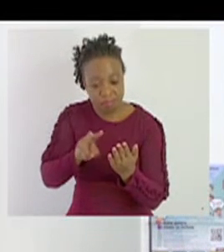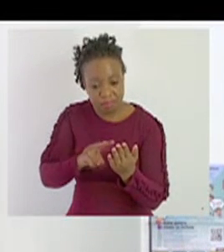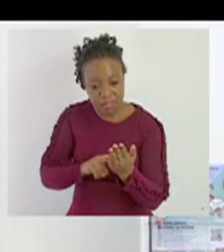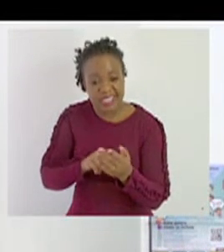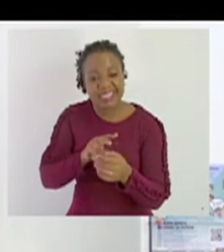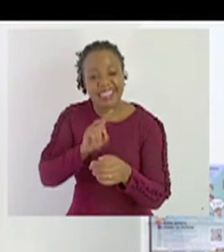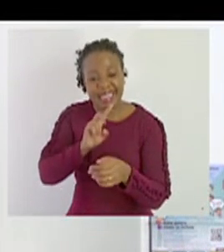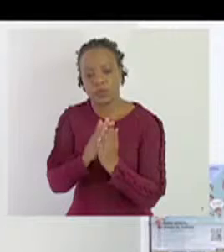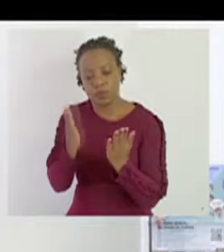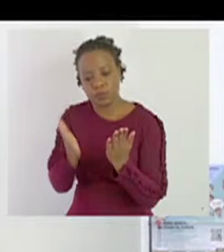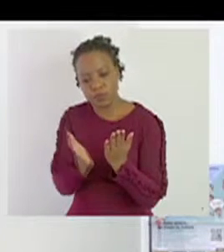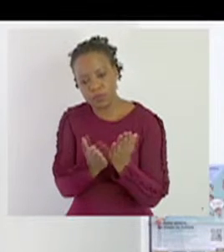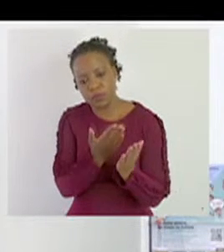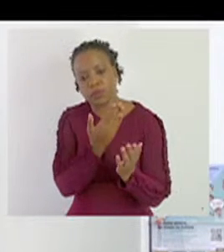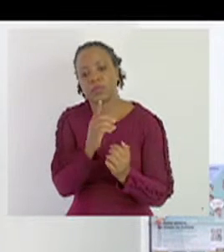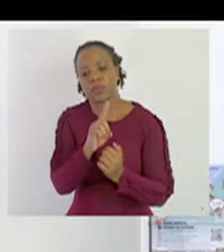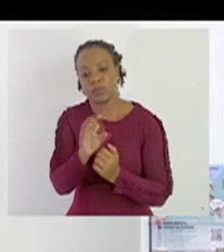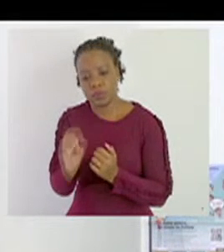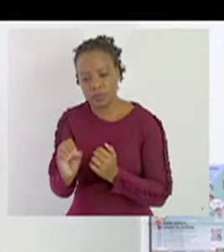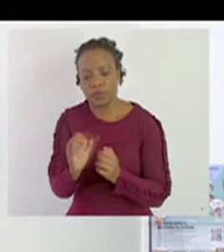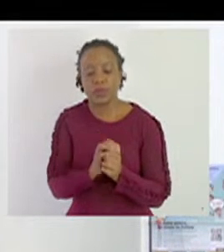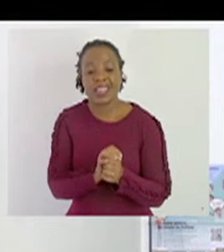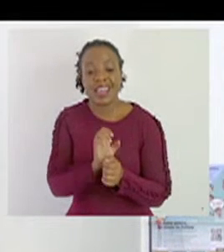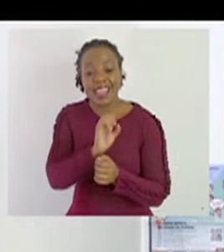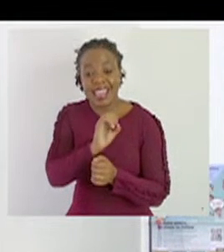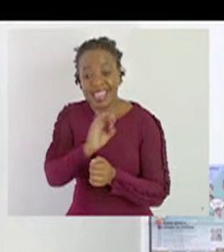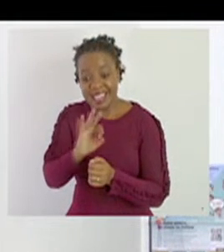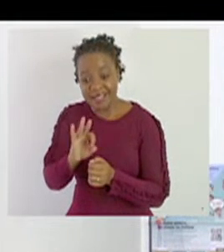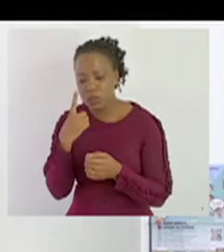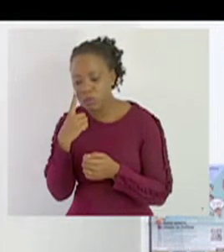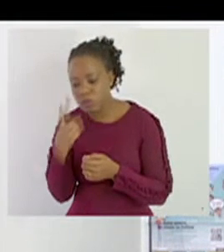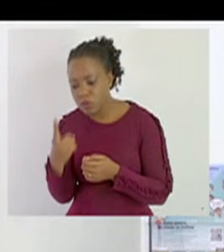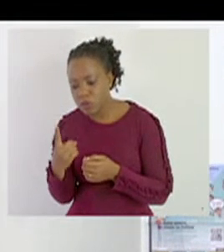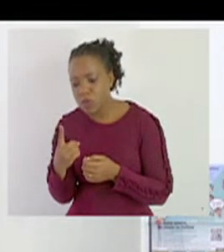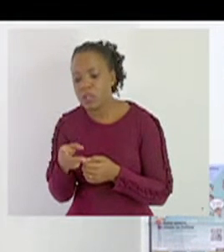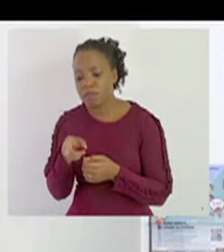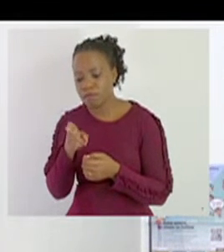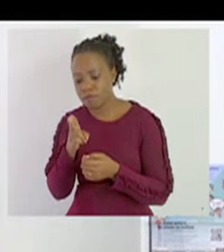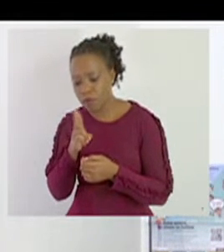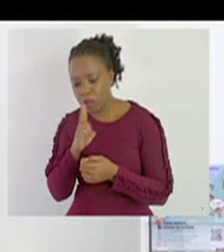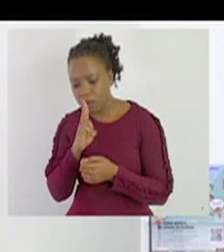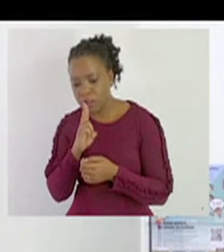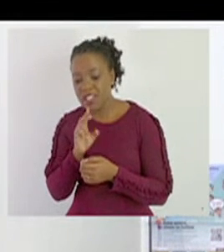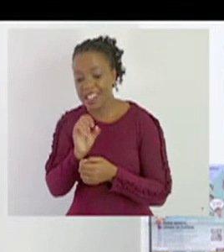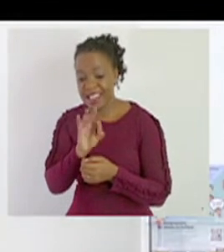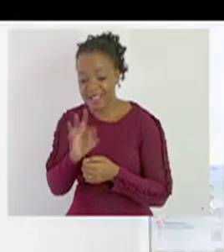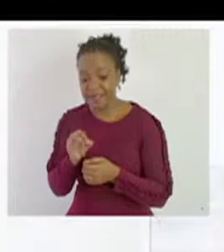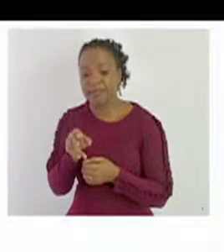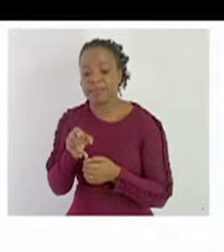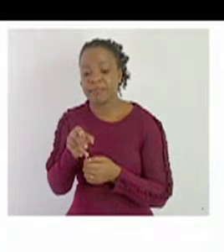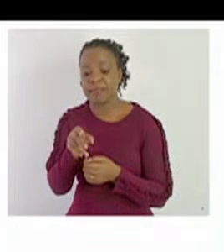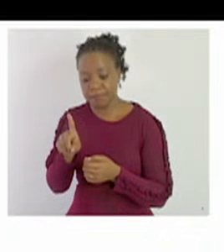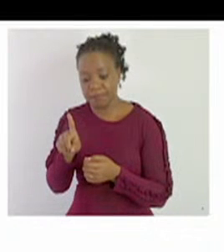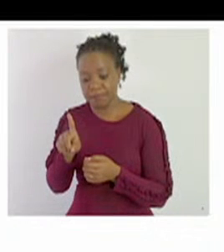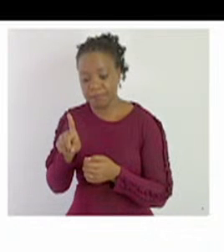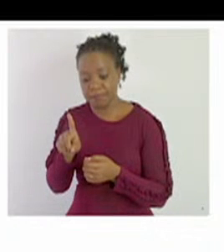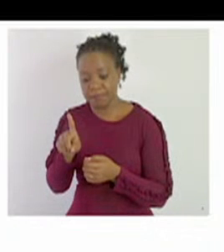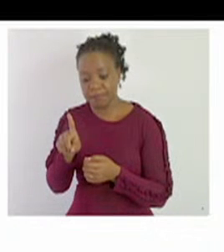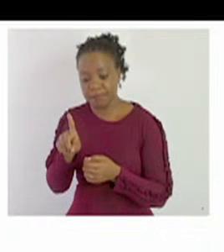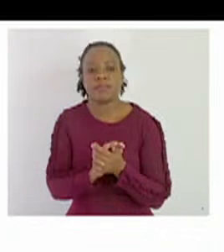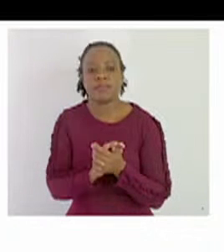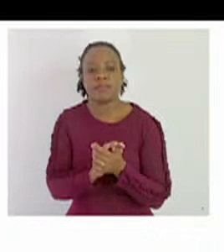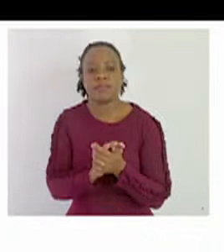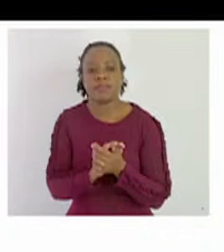time, and perhaps a question which we haven't understood. I said the questions are on the next page, on page